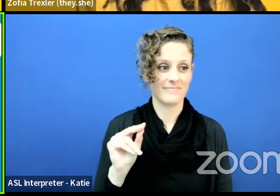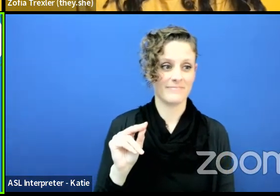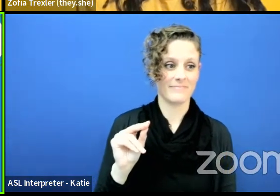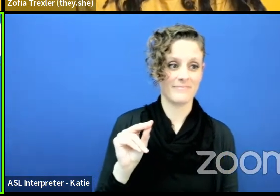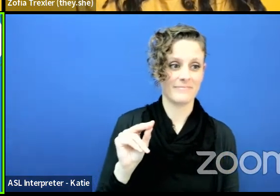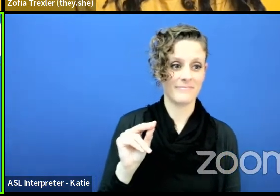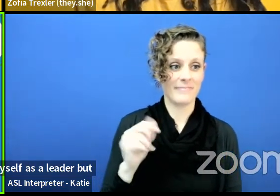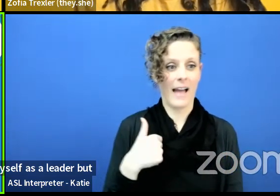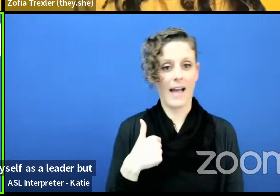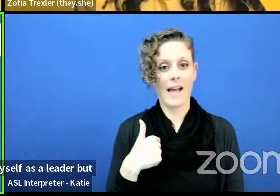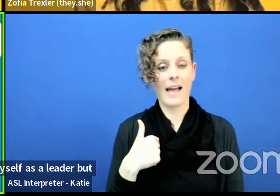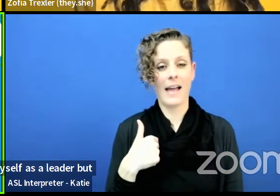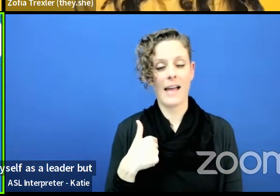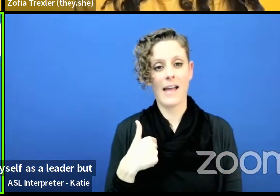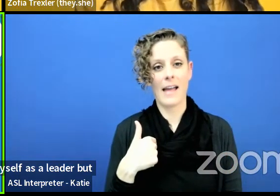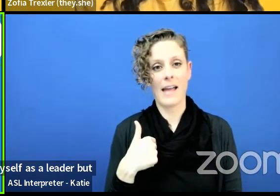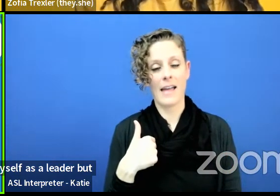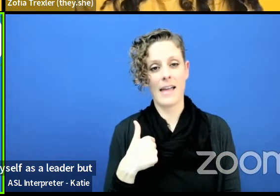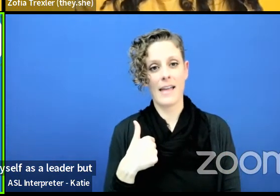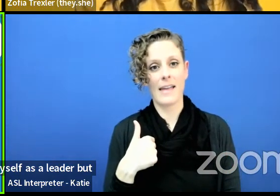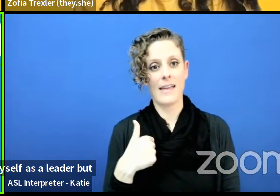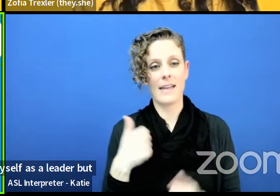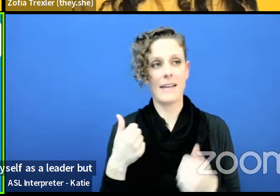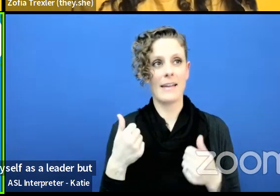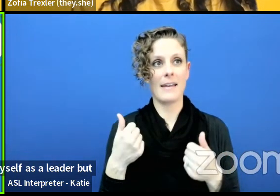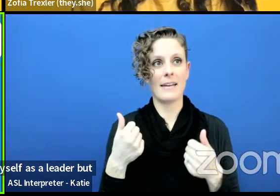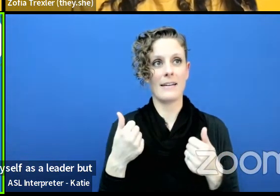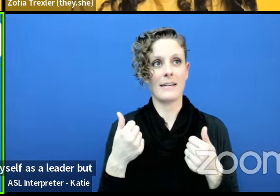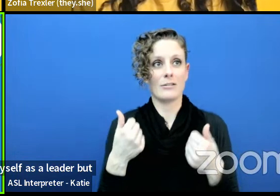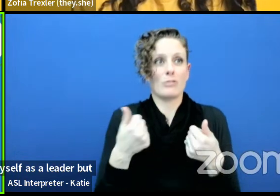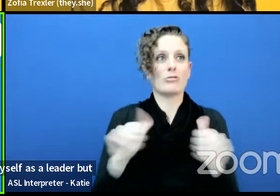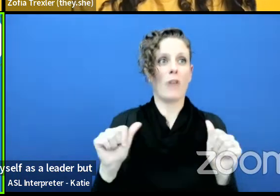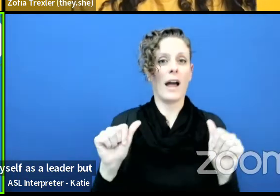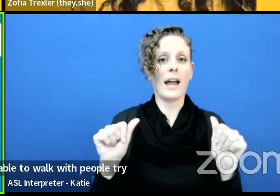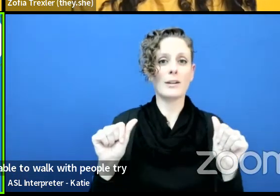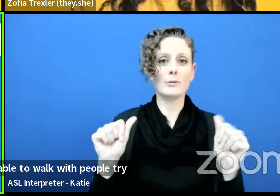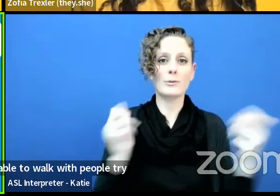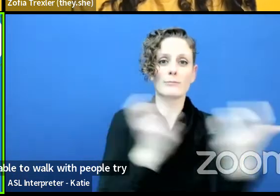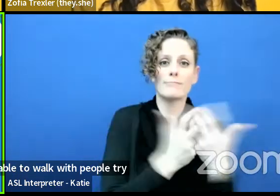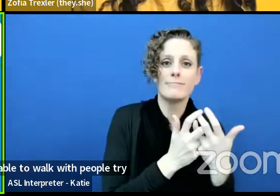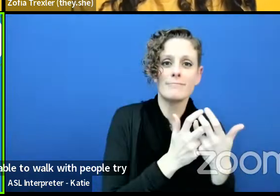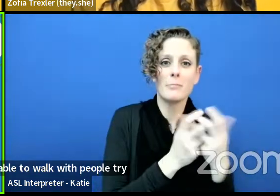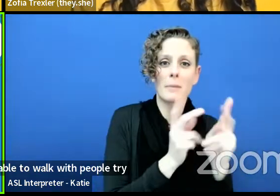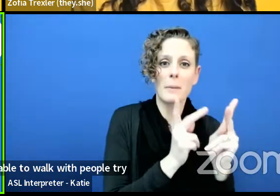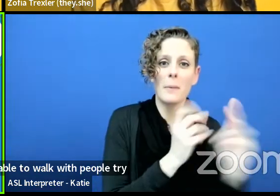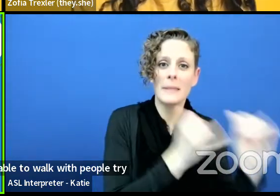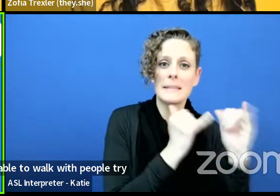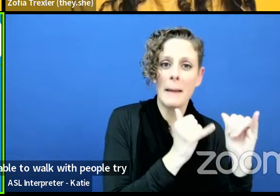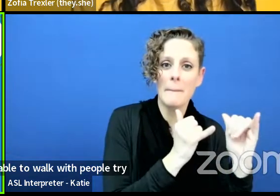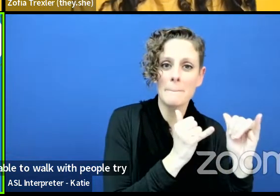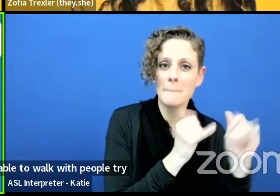place. And that's just how I look at it. Being able to have